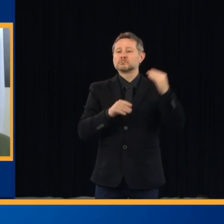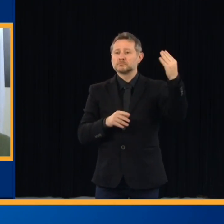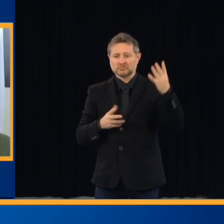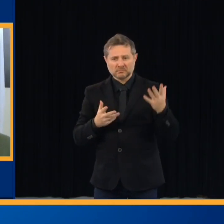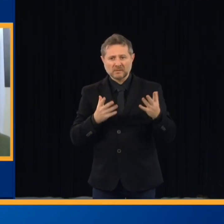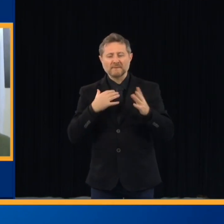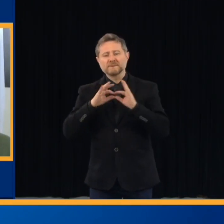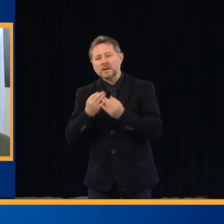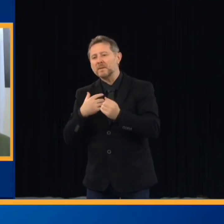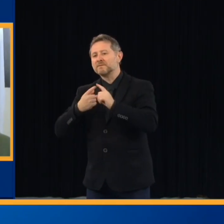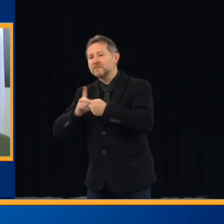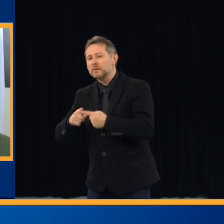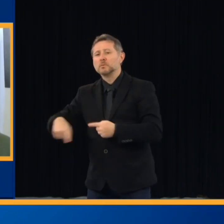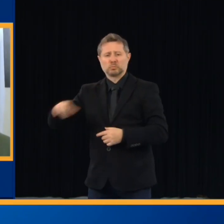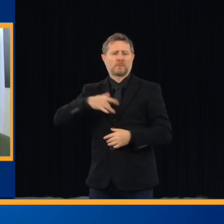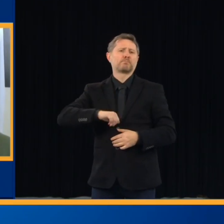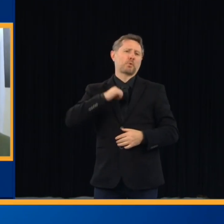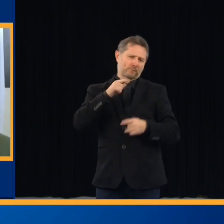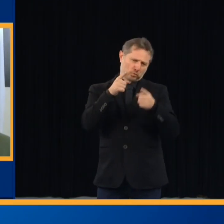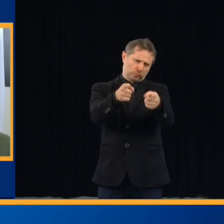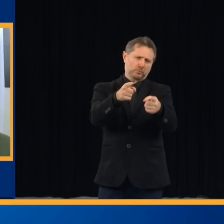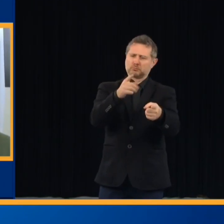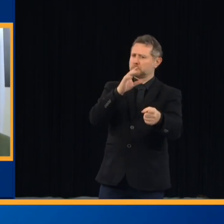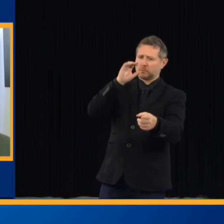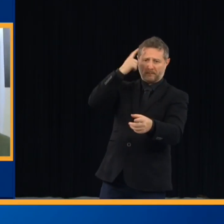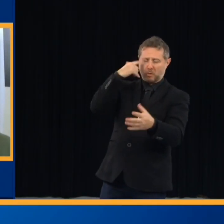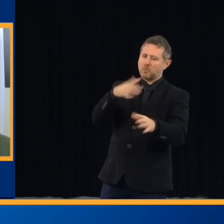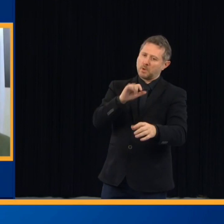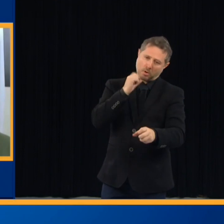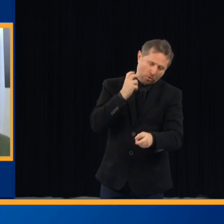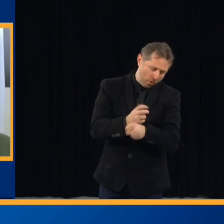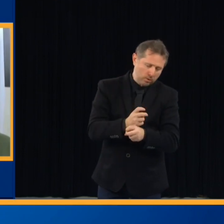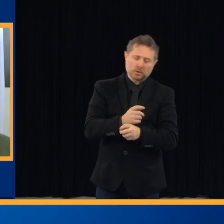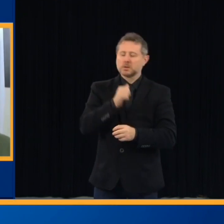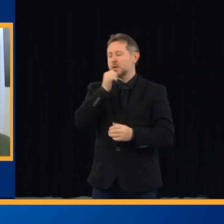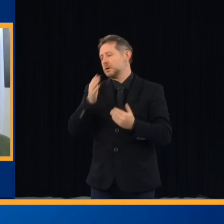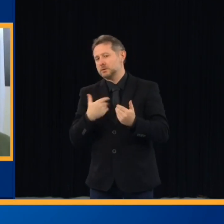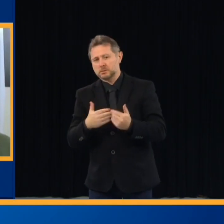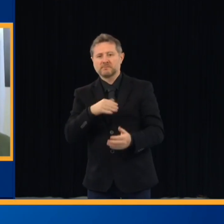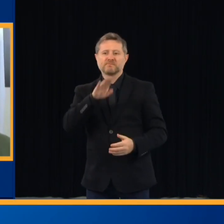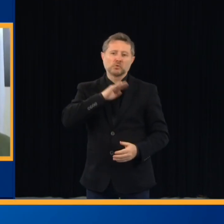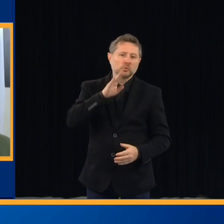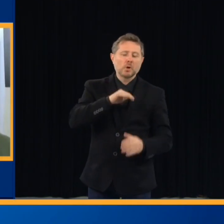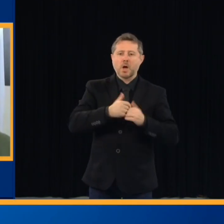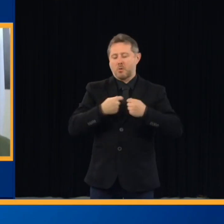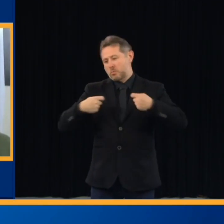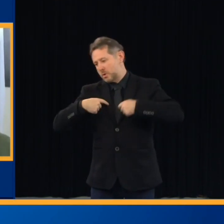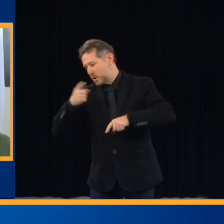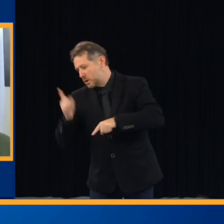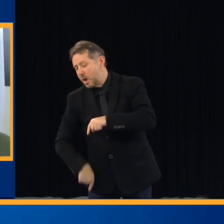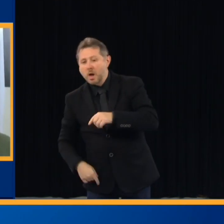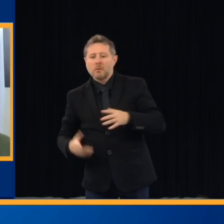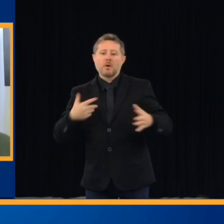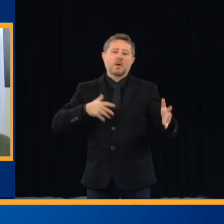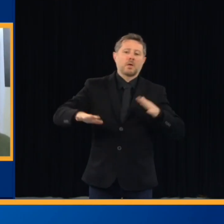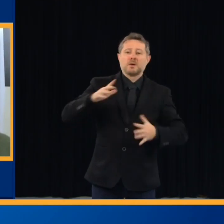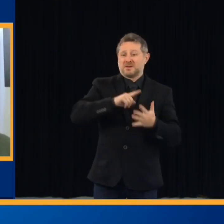this is for you. I know it's frustrating when you can't control what you need, and you know what you